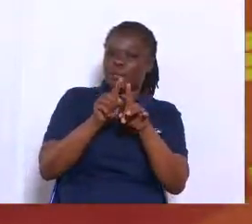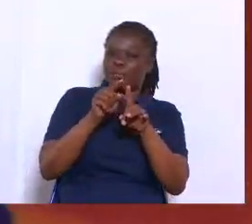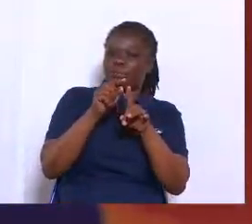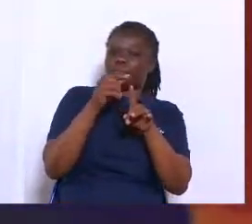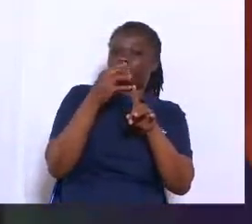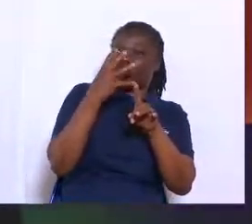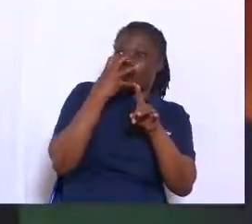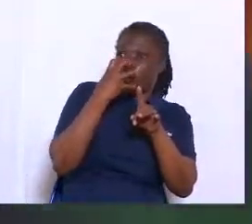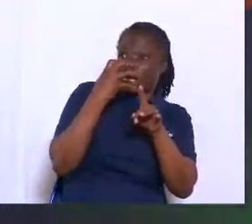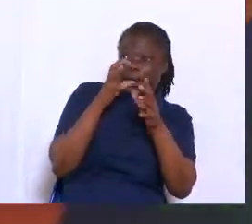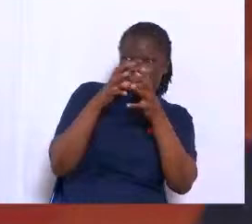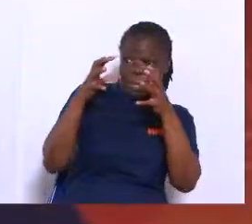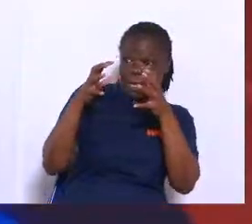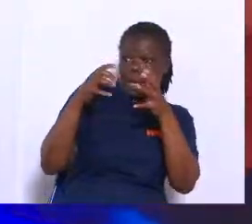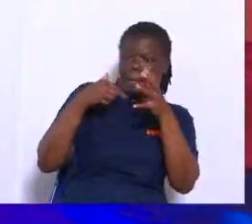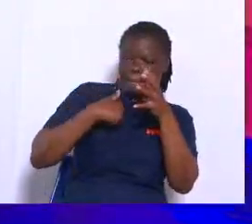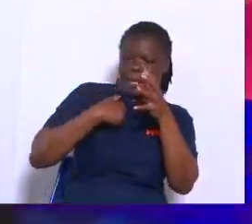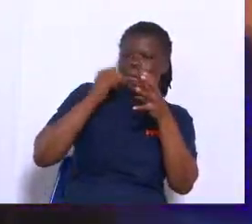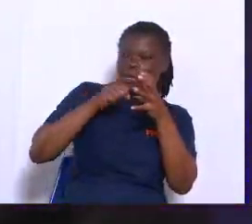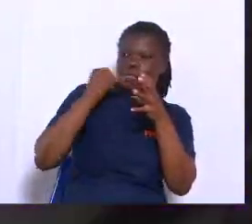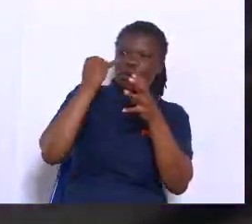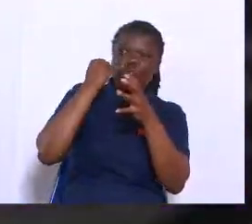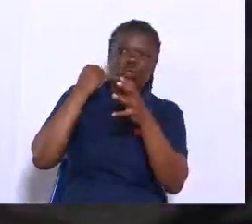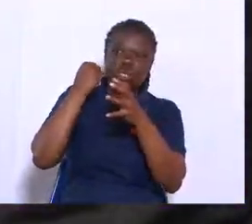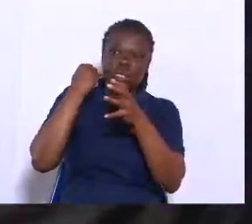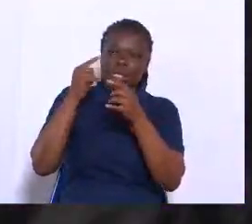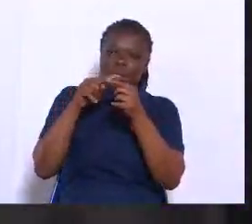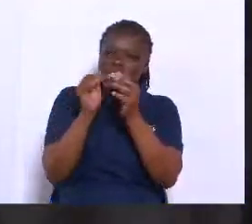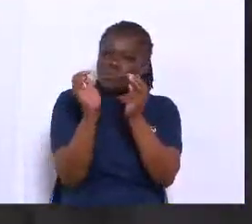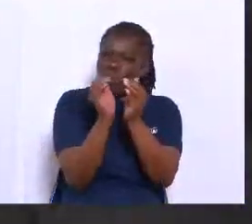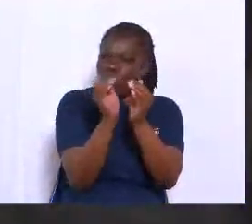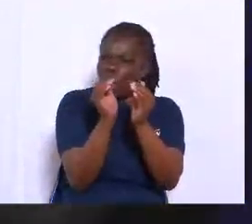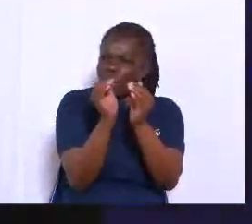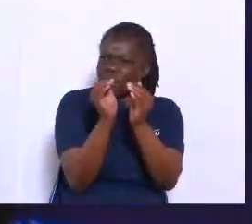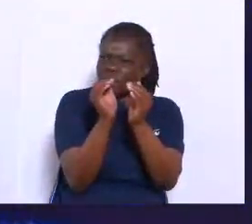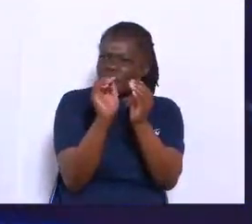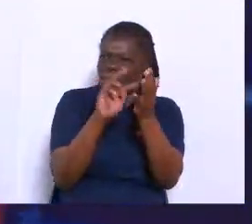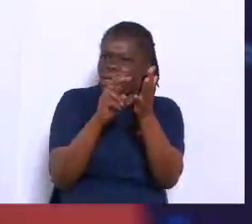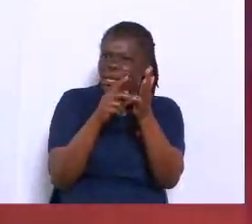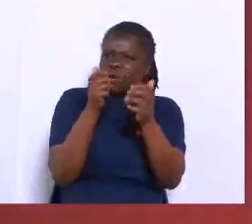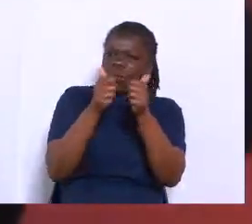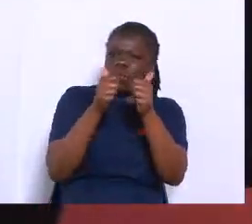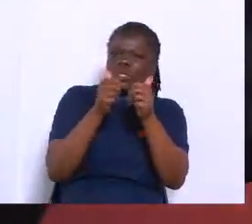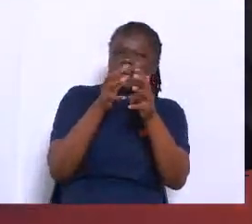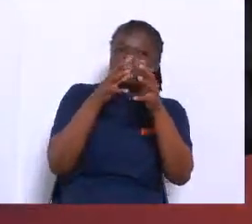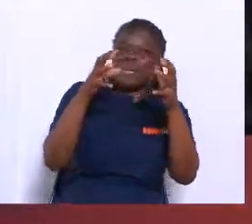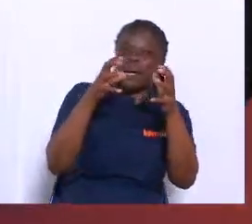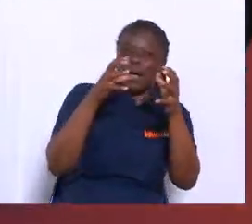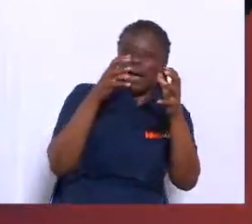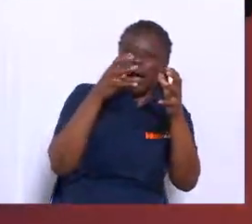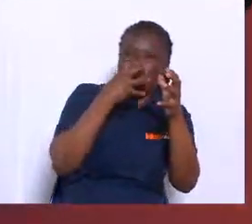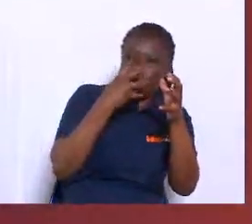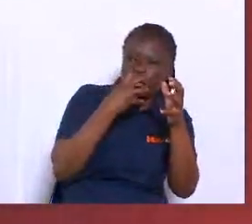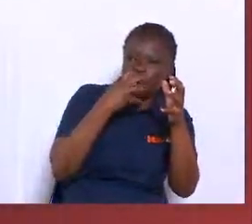not me. Then I'd come to the medium ones. There they go. But I'm a big orange. I